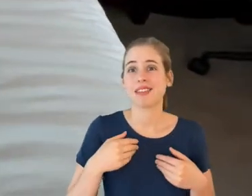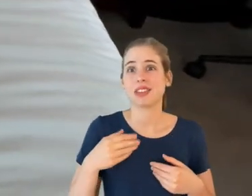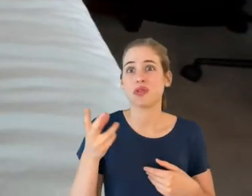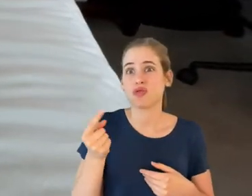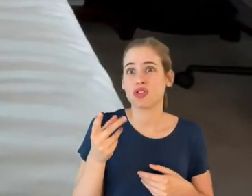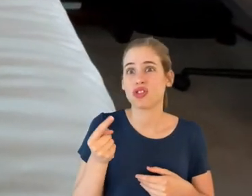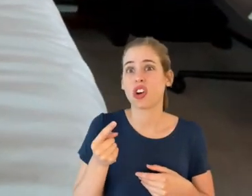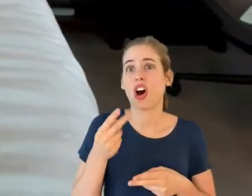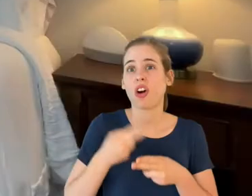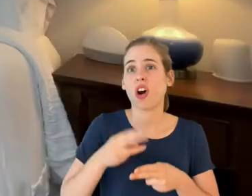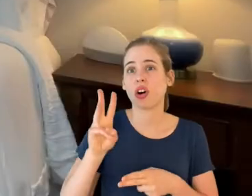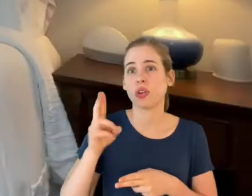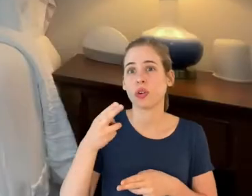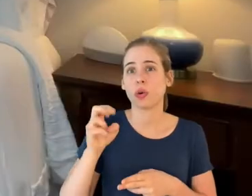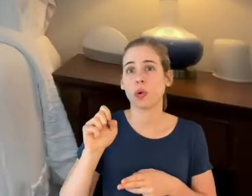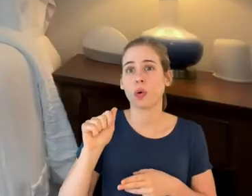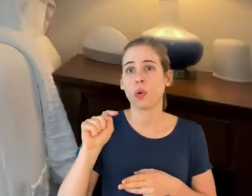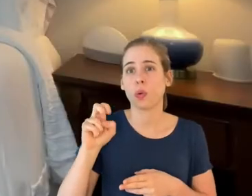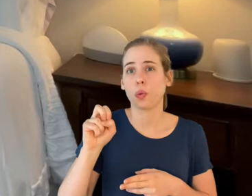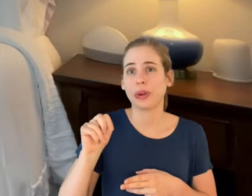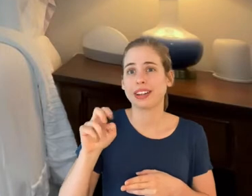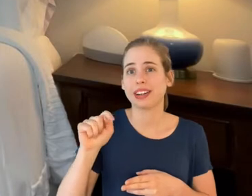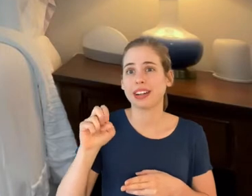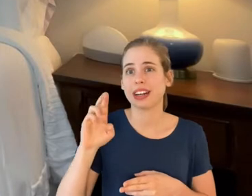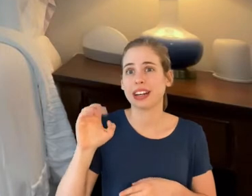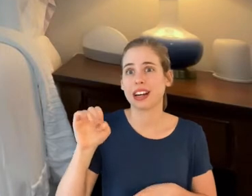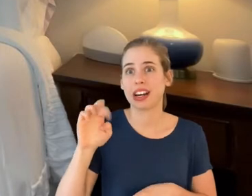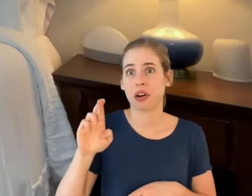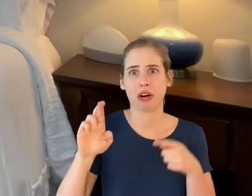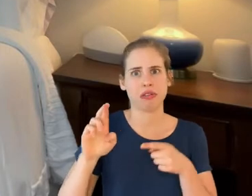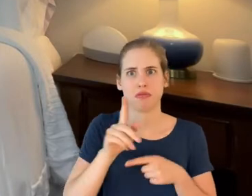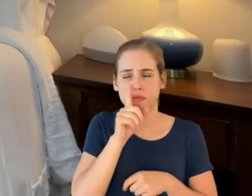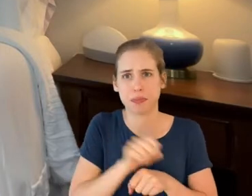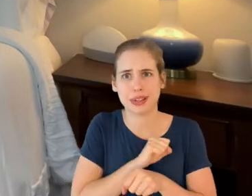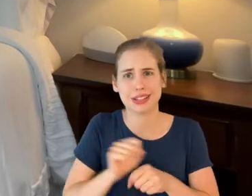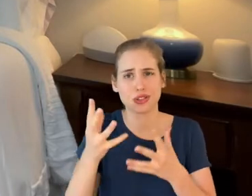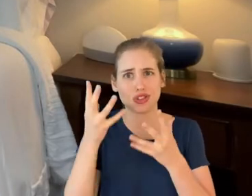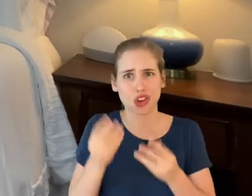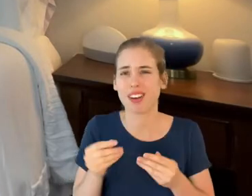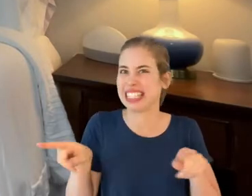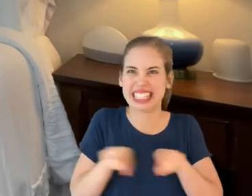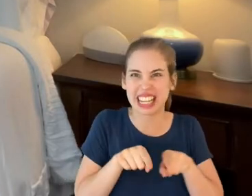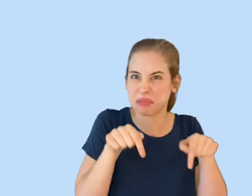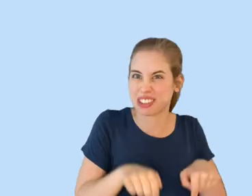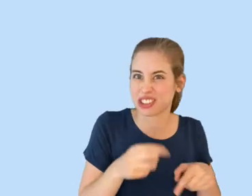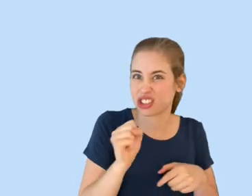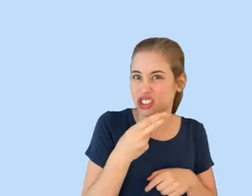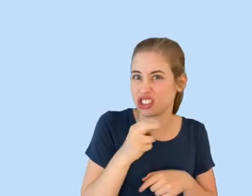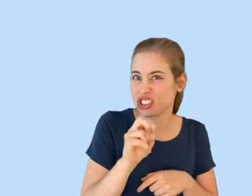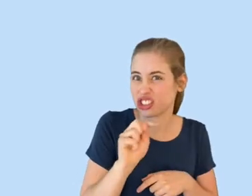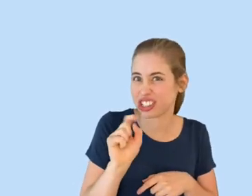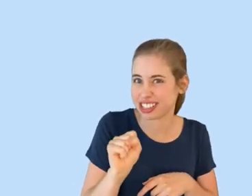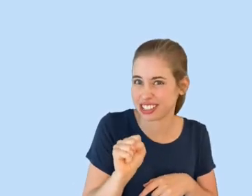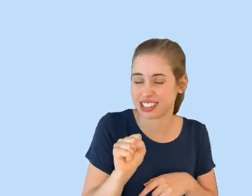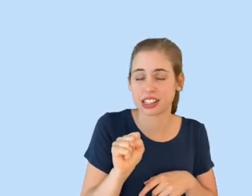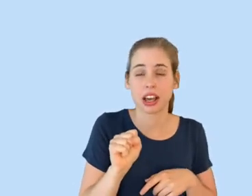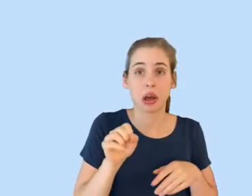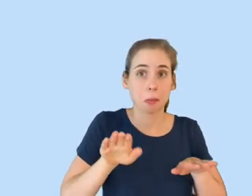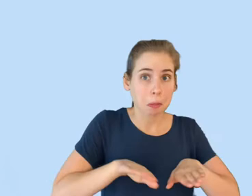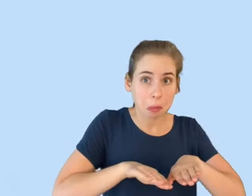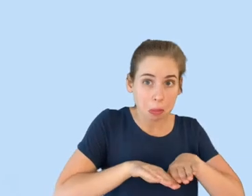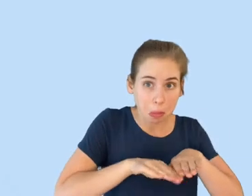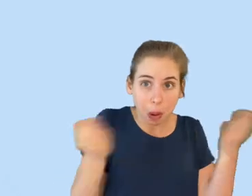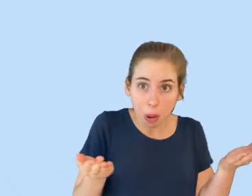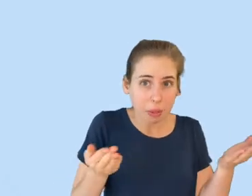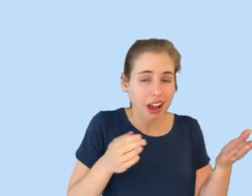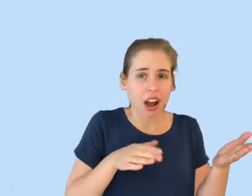soft coated Wheaton Terrier. He's super soft. These are so soft, I'm telling you. As soon as you pull them out of the package, I